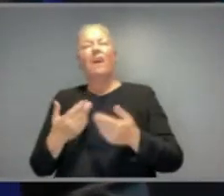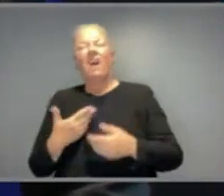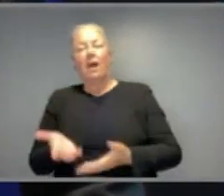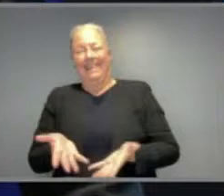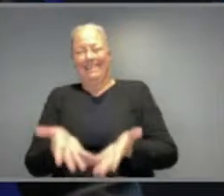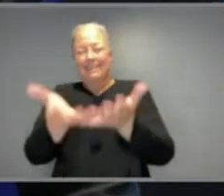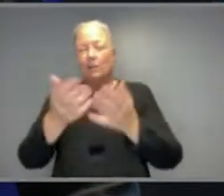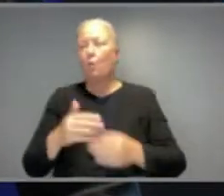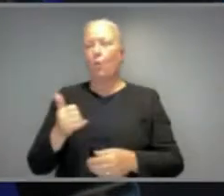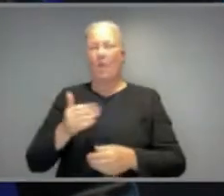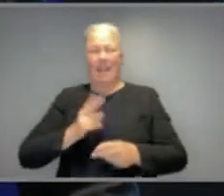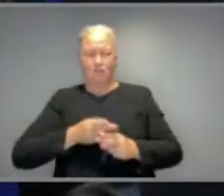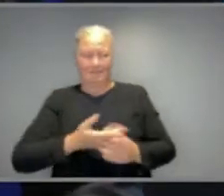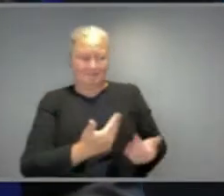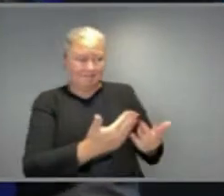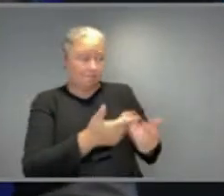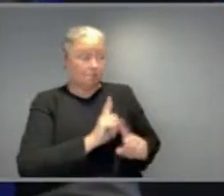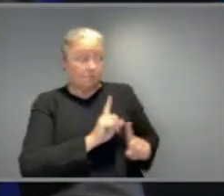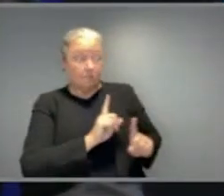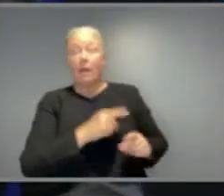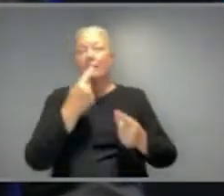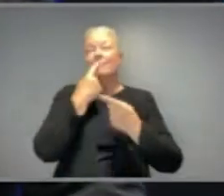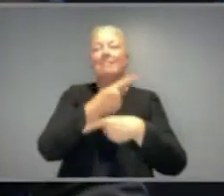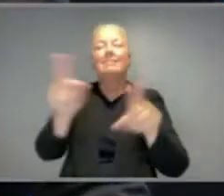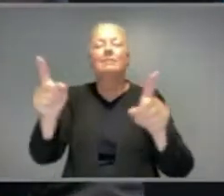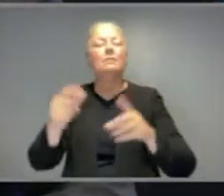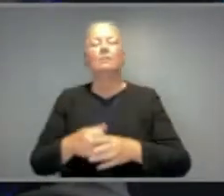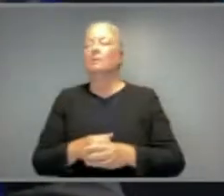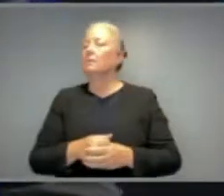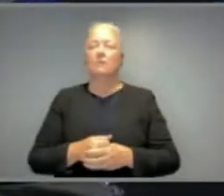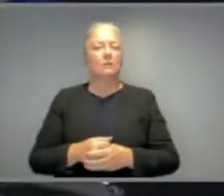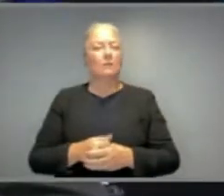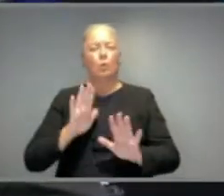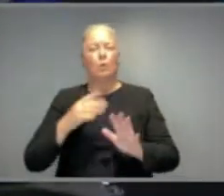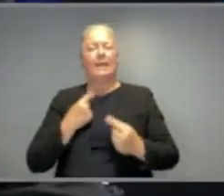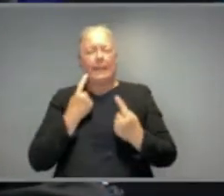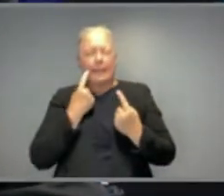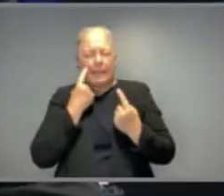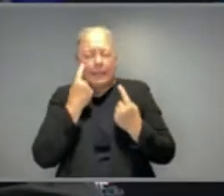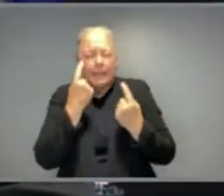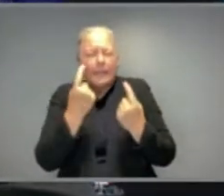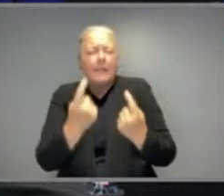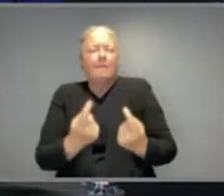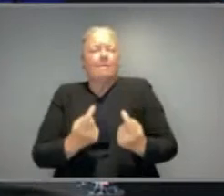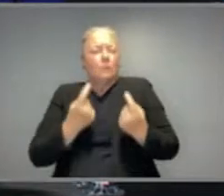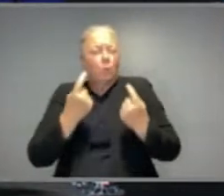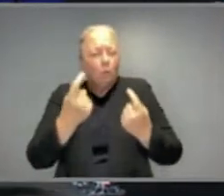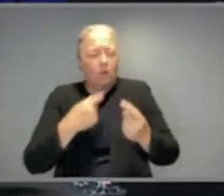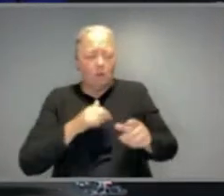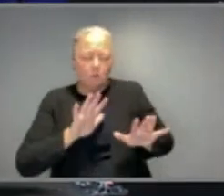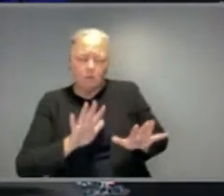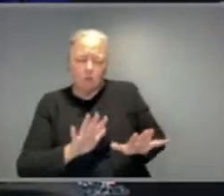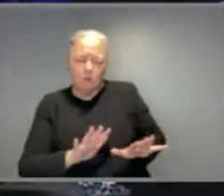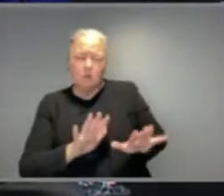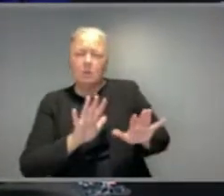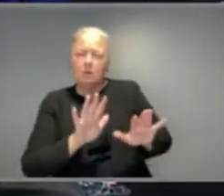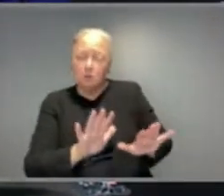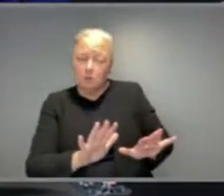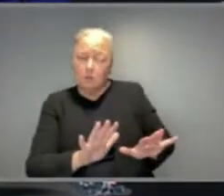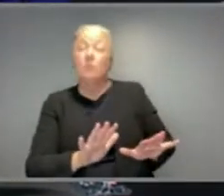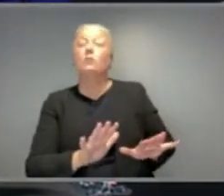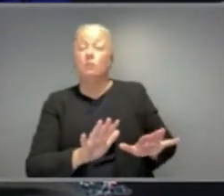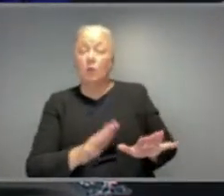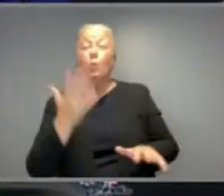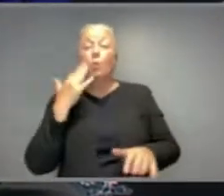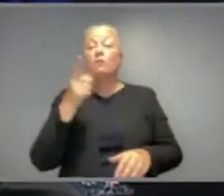approvals. We exercise the medical caution that Australians expect of us to ensure that when they go to get their